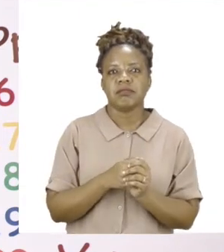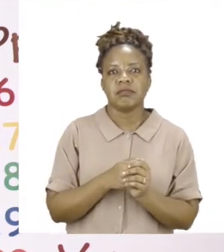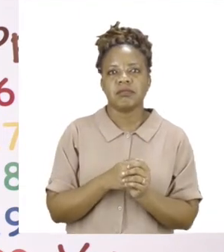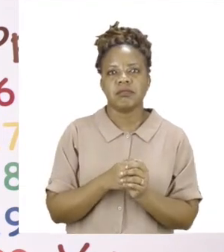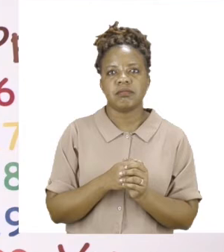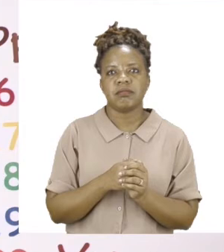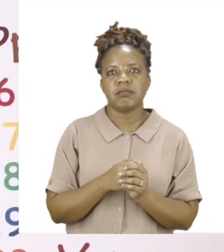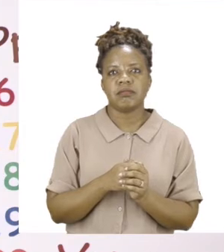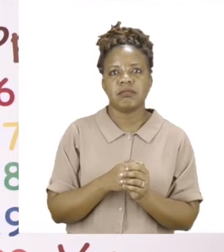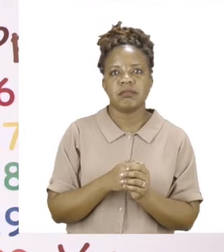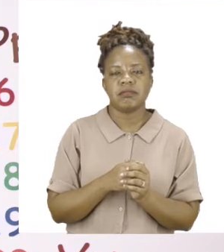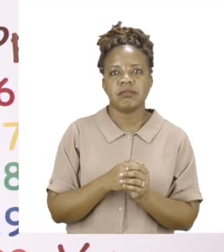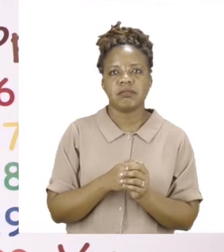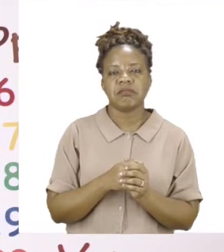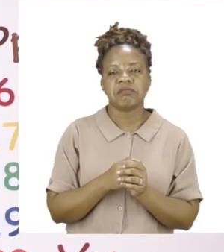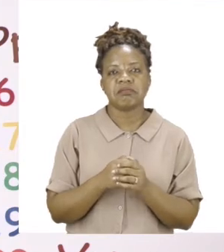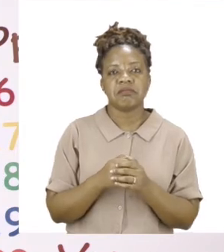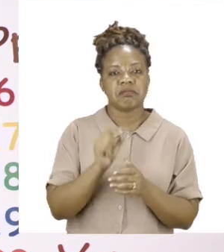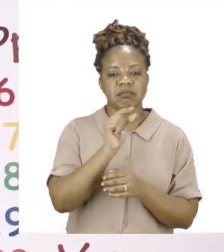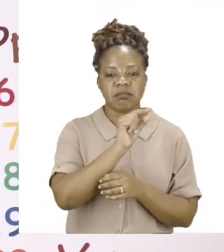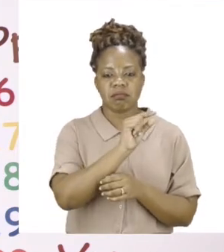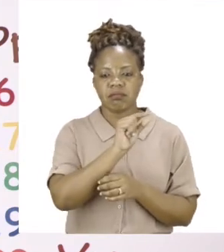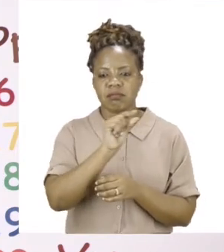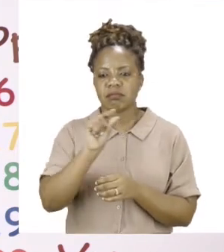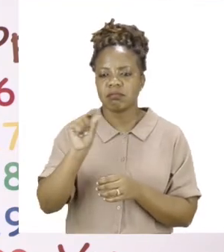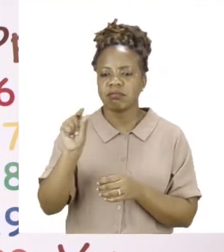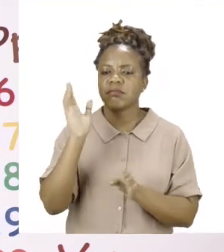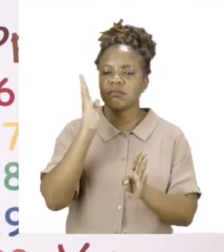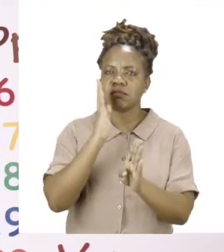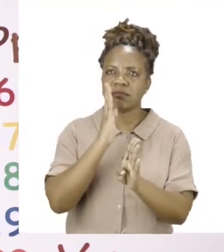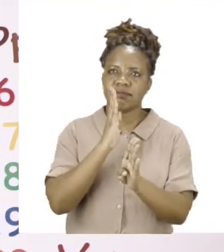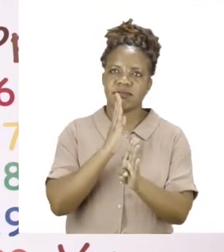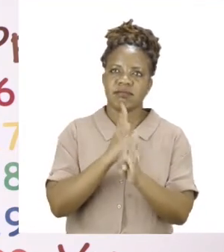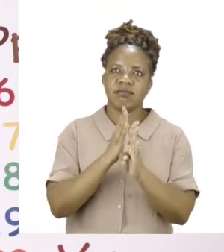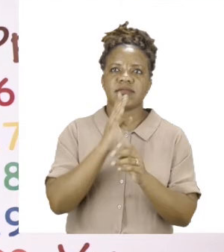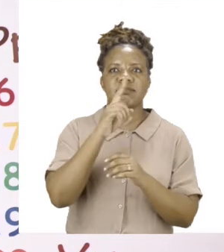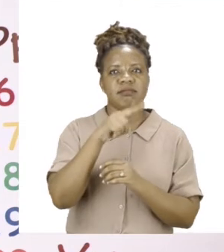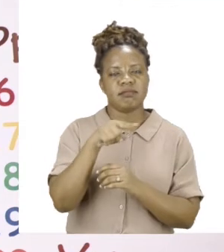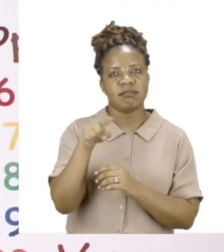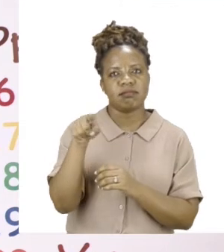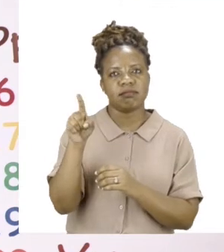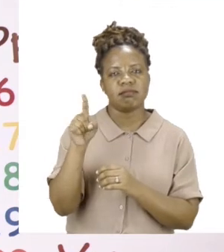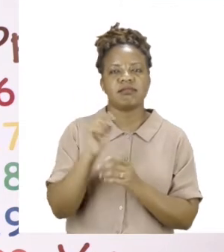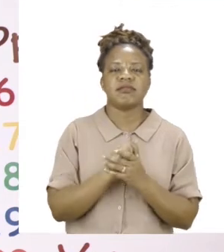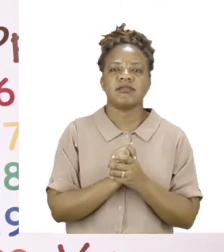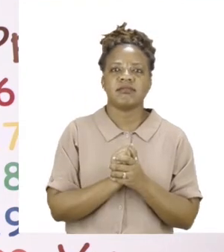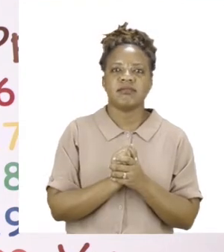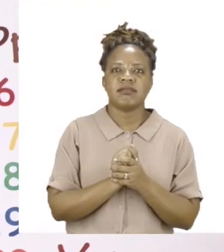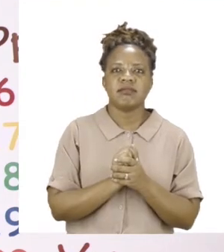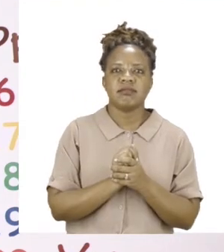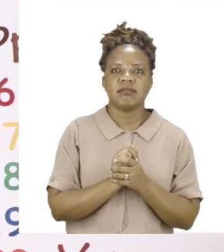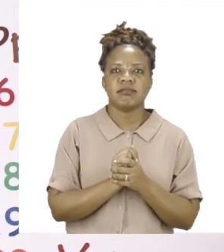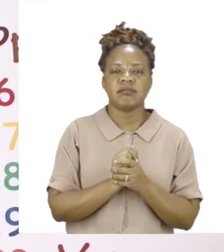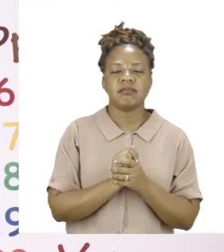Now we are done. And we have managed to complete our sentence. Make sure